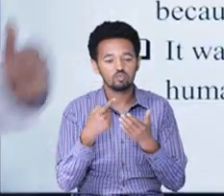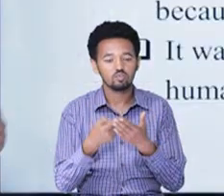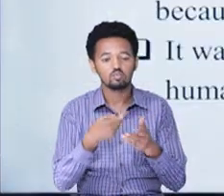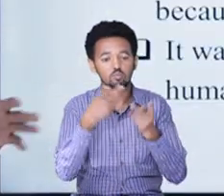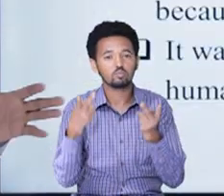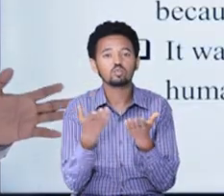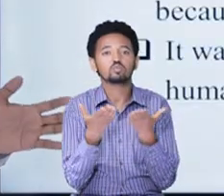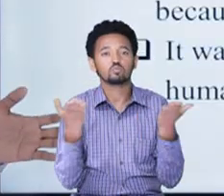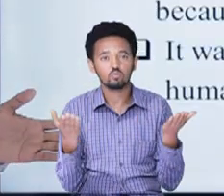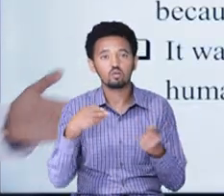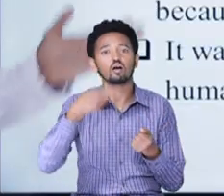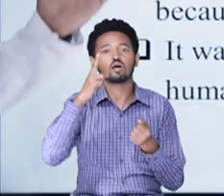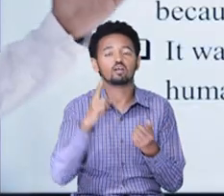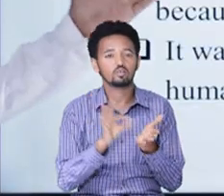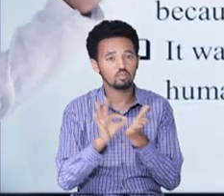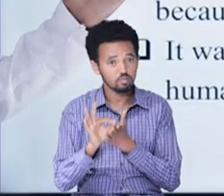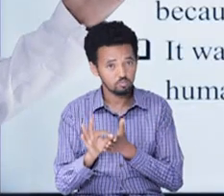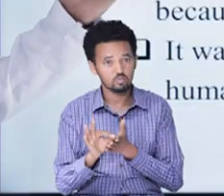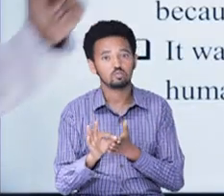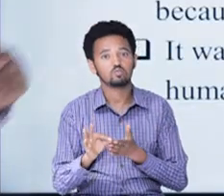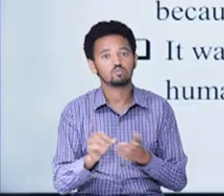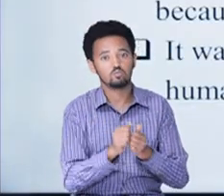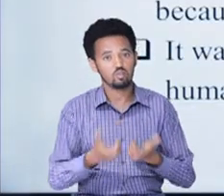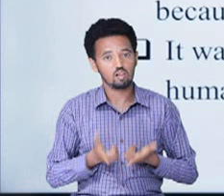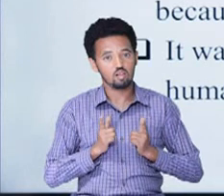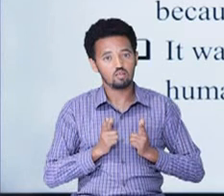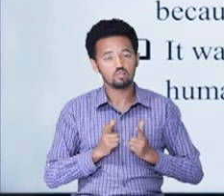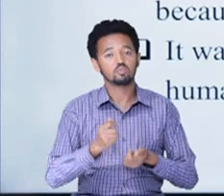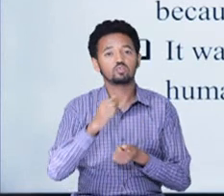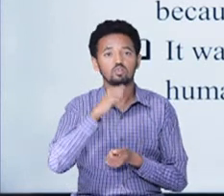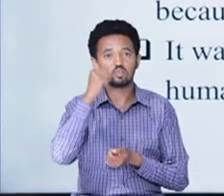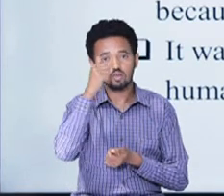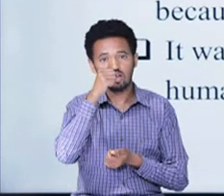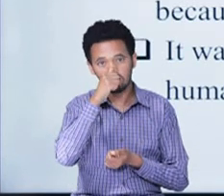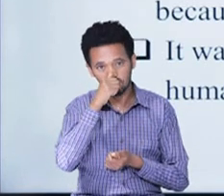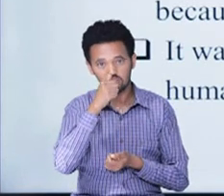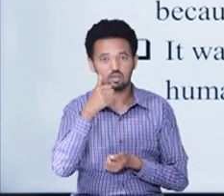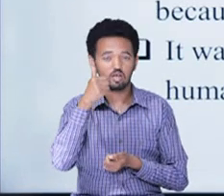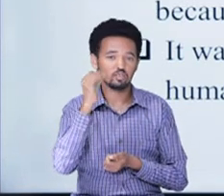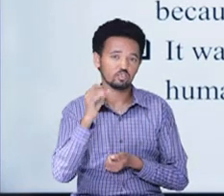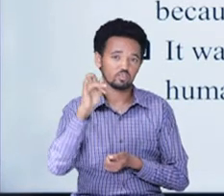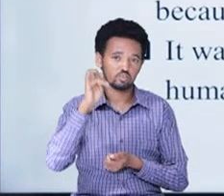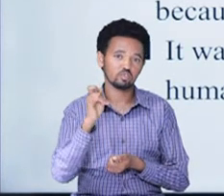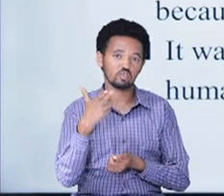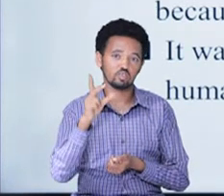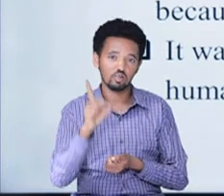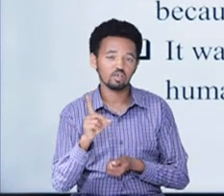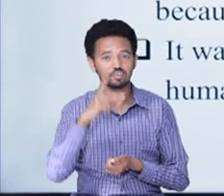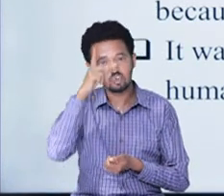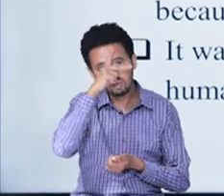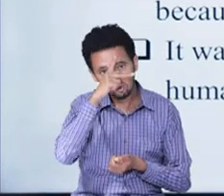place where high number of white settlers lives, especially in Algeria, Kenya,